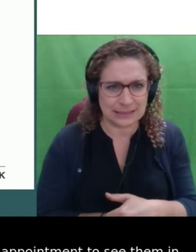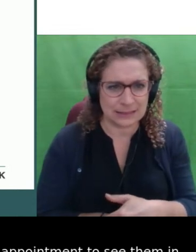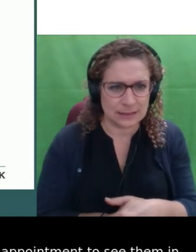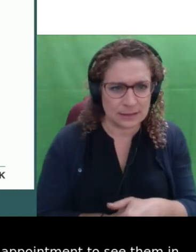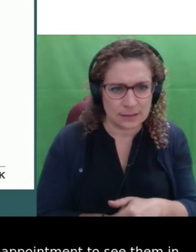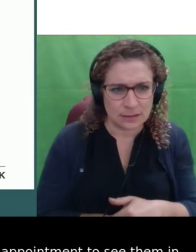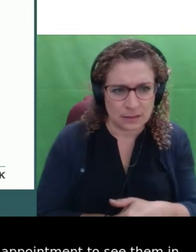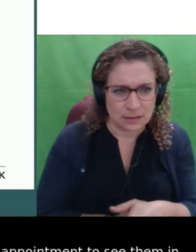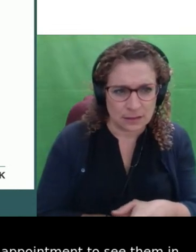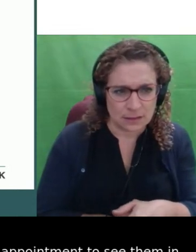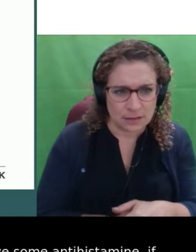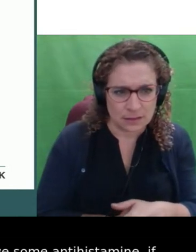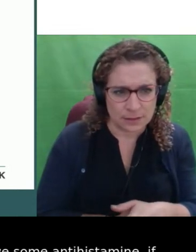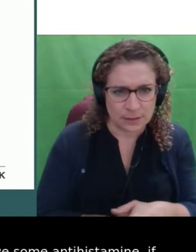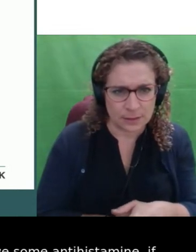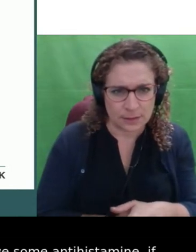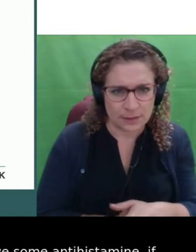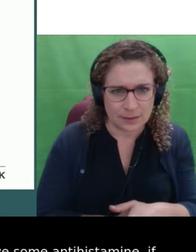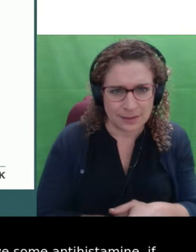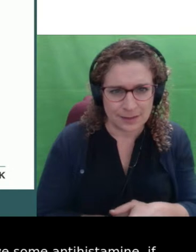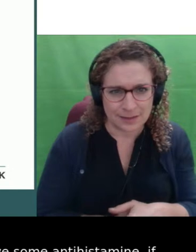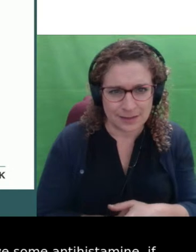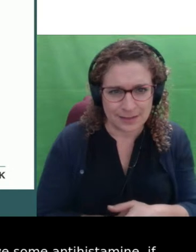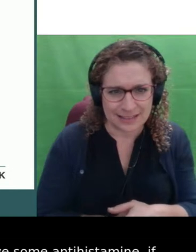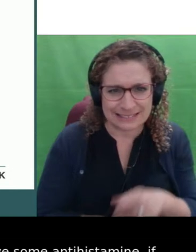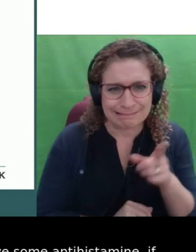and then in order to inject are we going